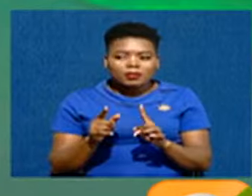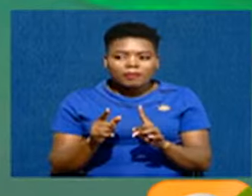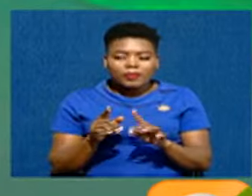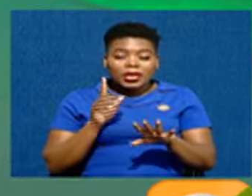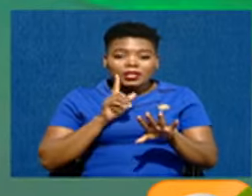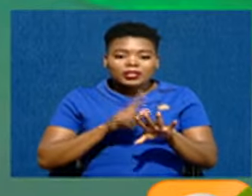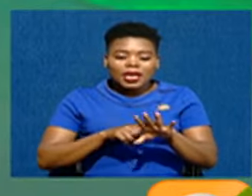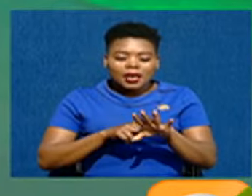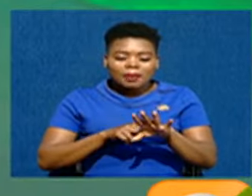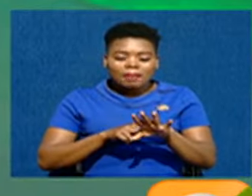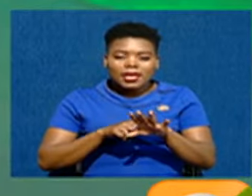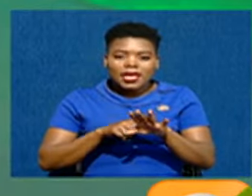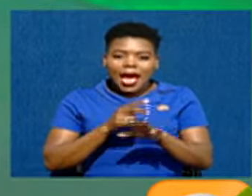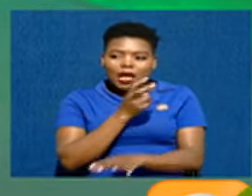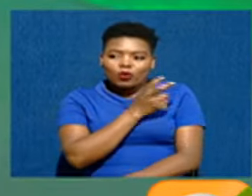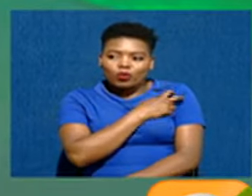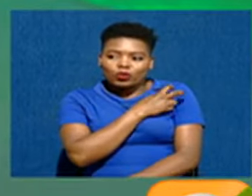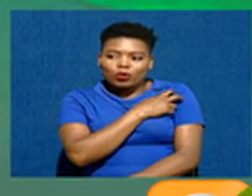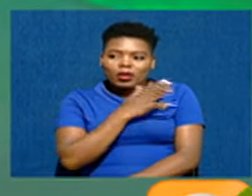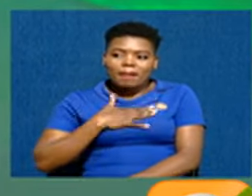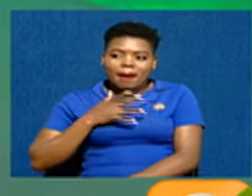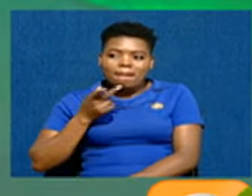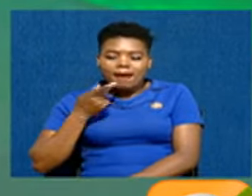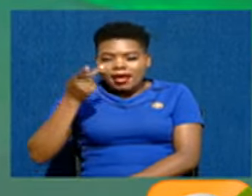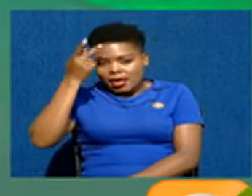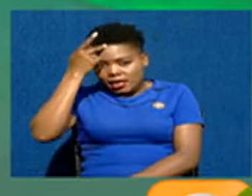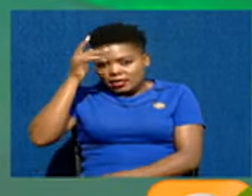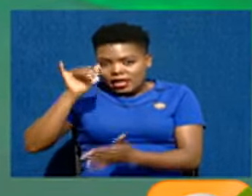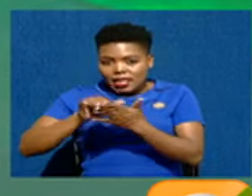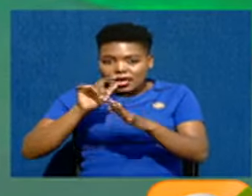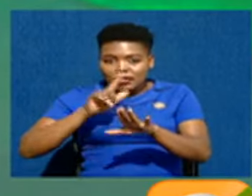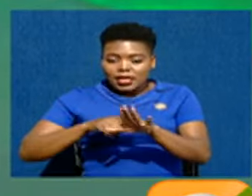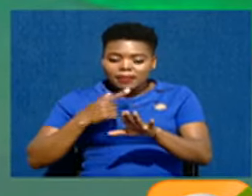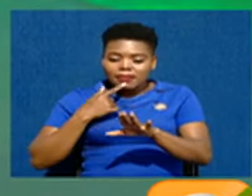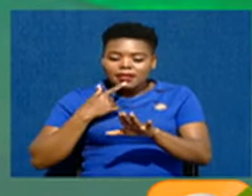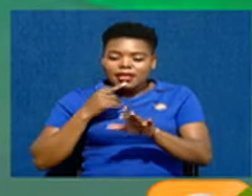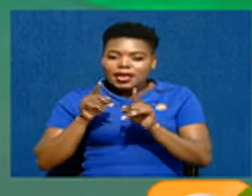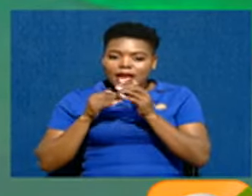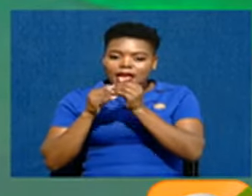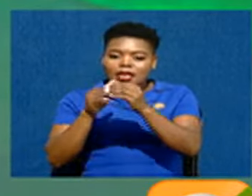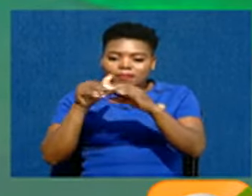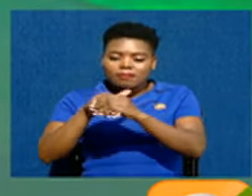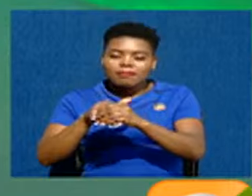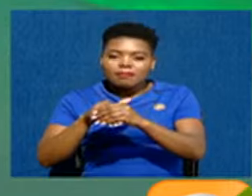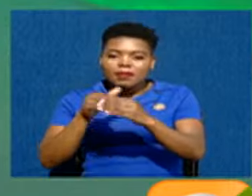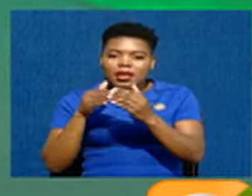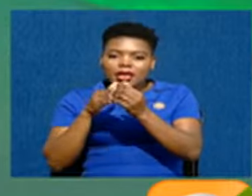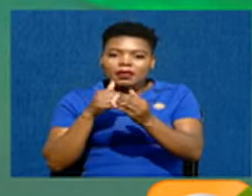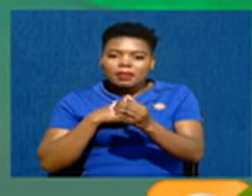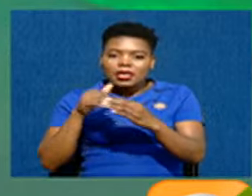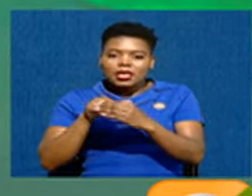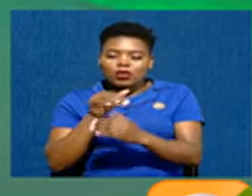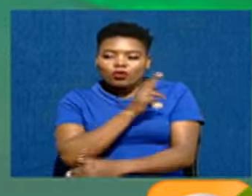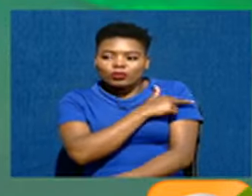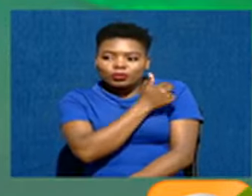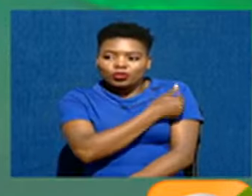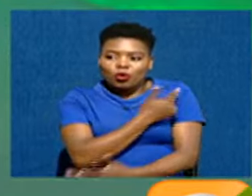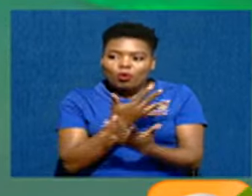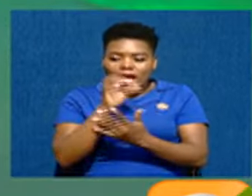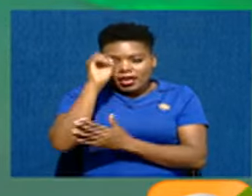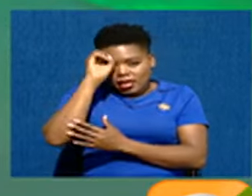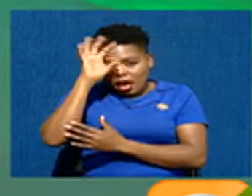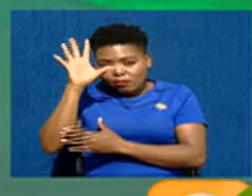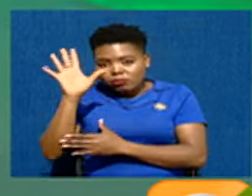I confronted my parents, that's the time they took a step and took me to the hospital. First, they took me to Kiabu Hospital, then to